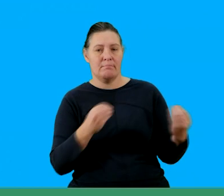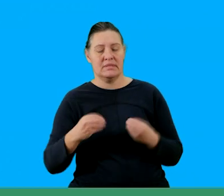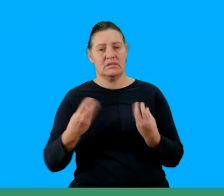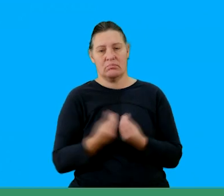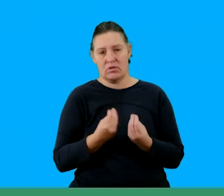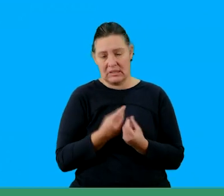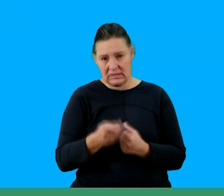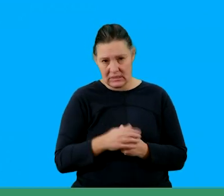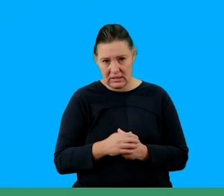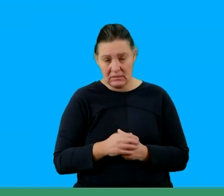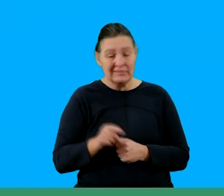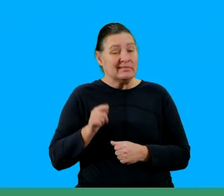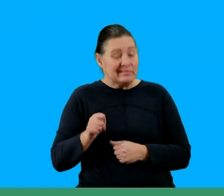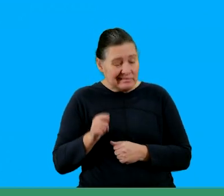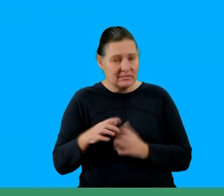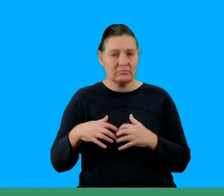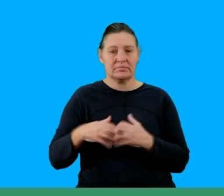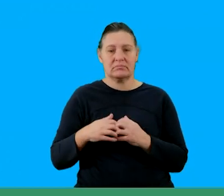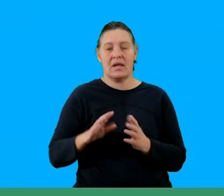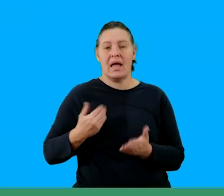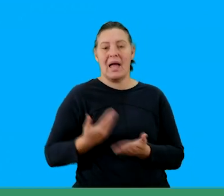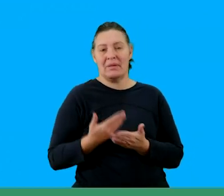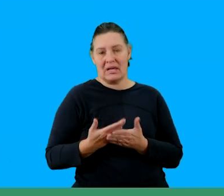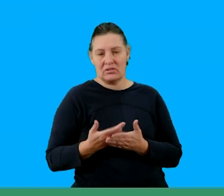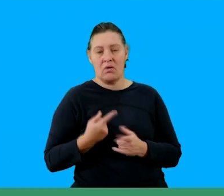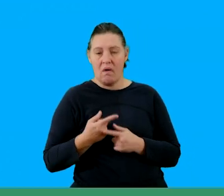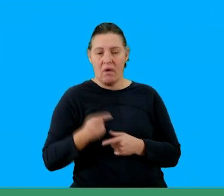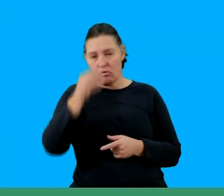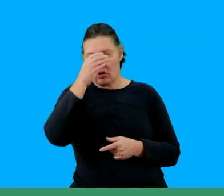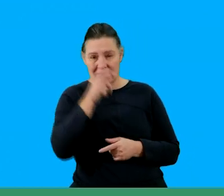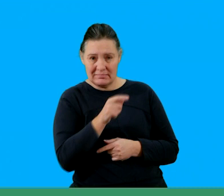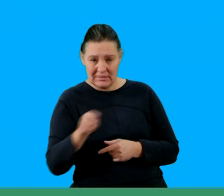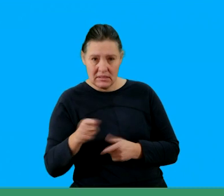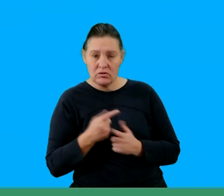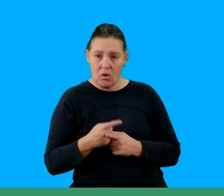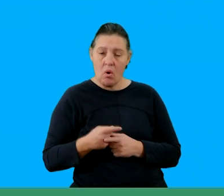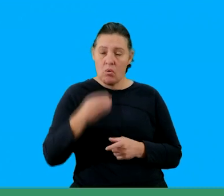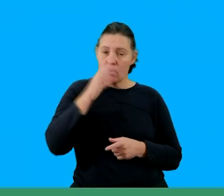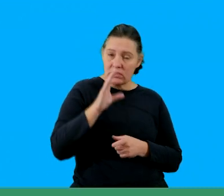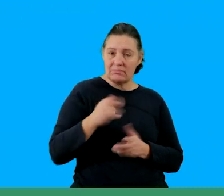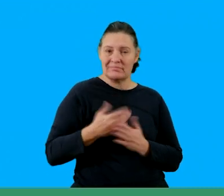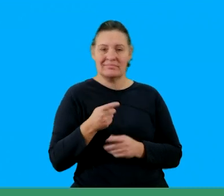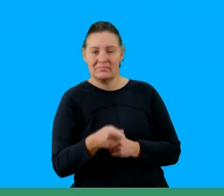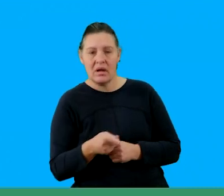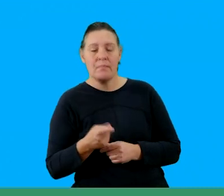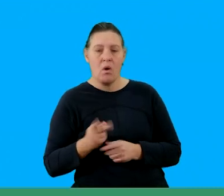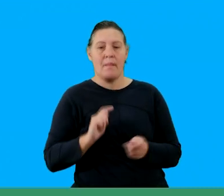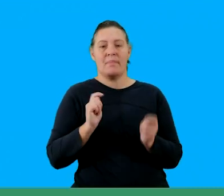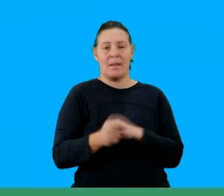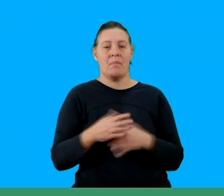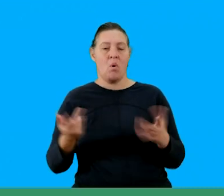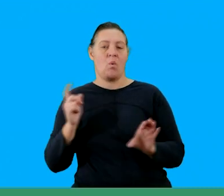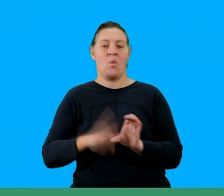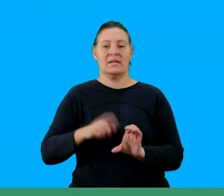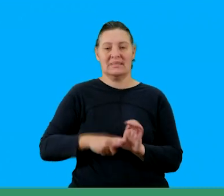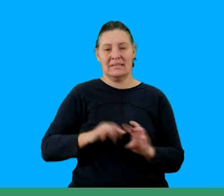the business product. So this then makes the application of which concept? So the concept applicable there becomes